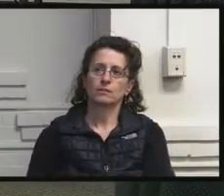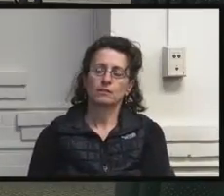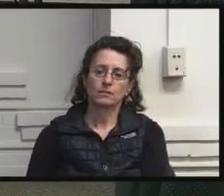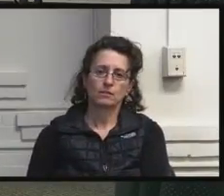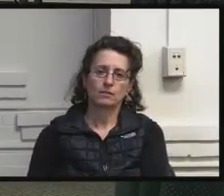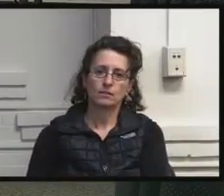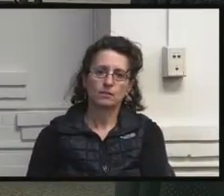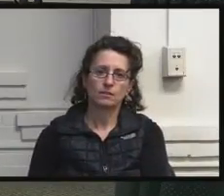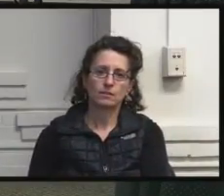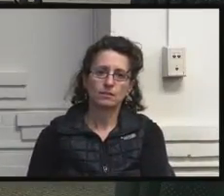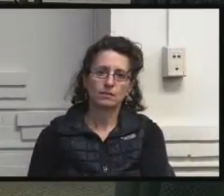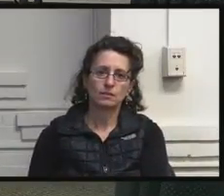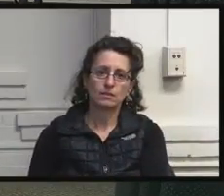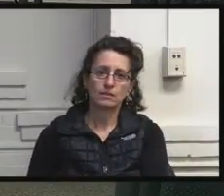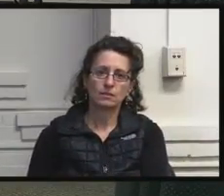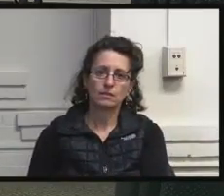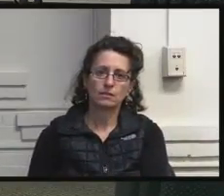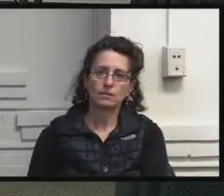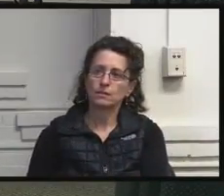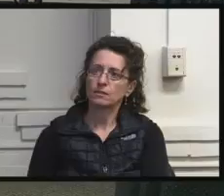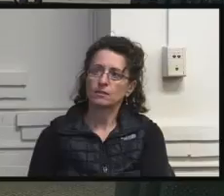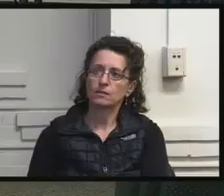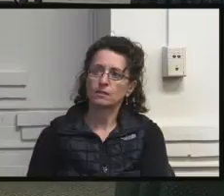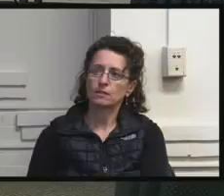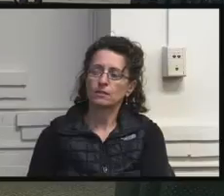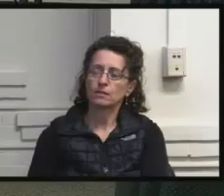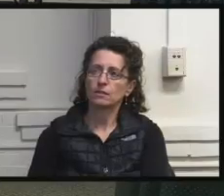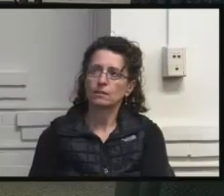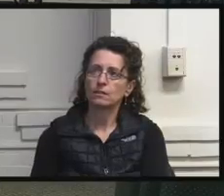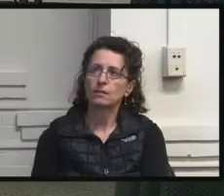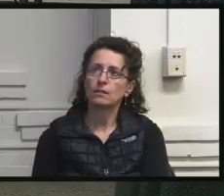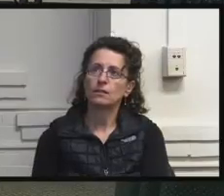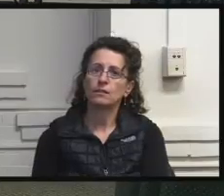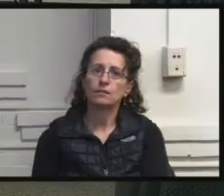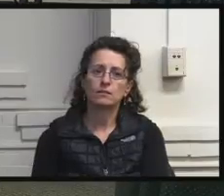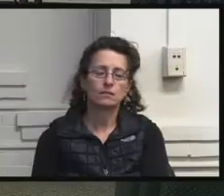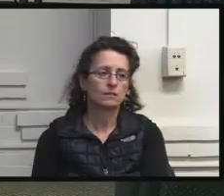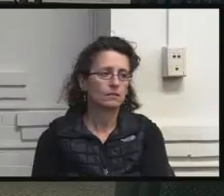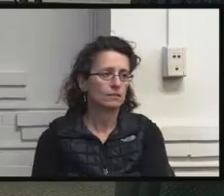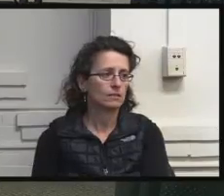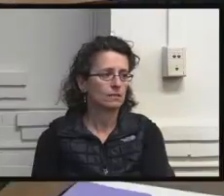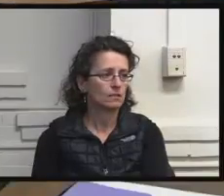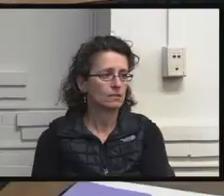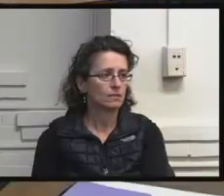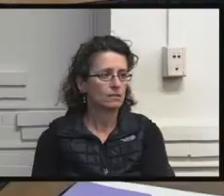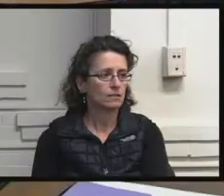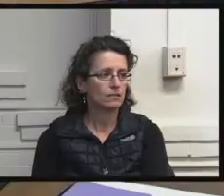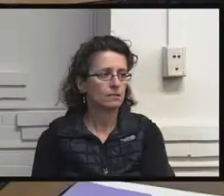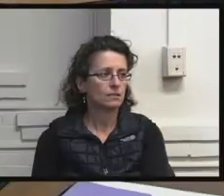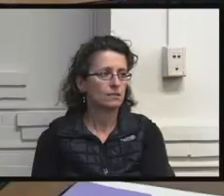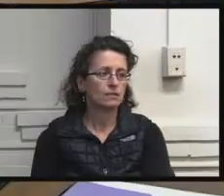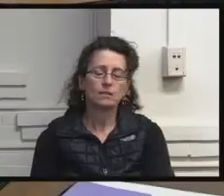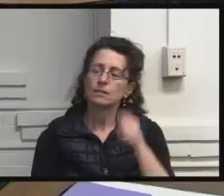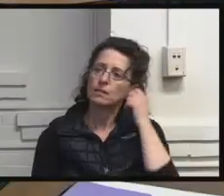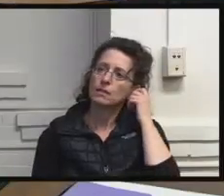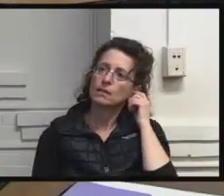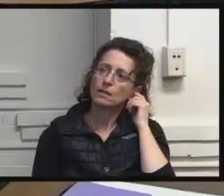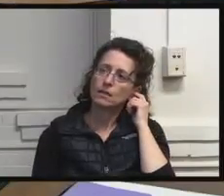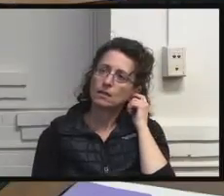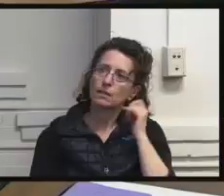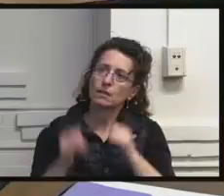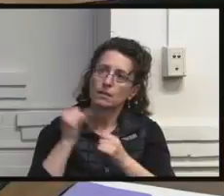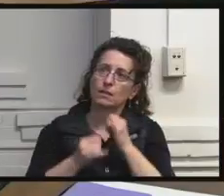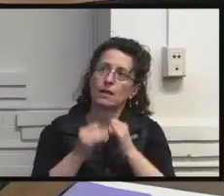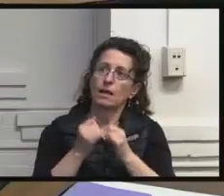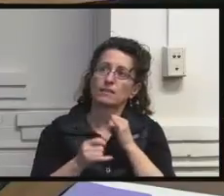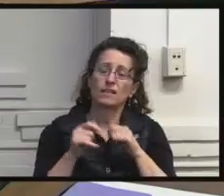Excellent. I think everyone is... I'll keep pressing. He's right. We don't know how much... And then last, do you find